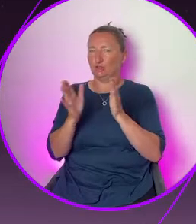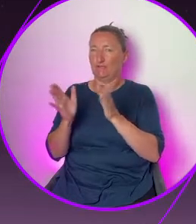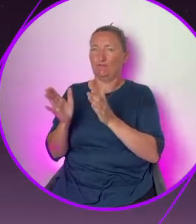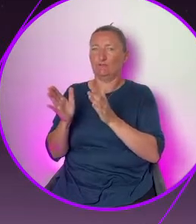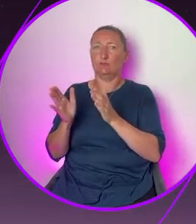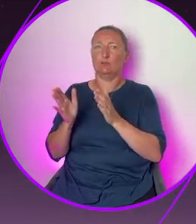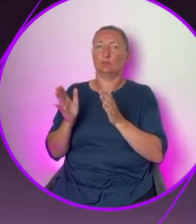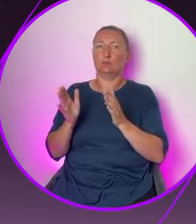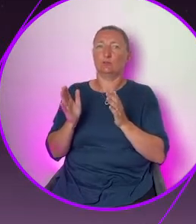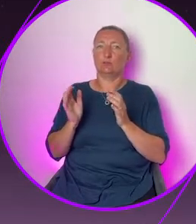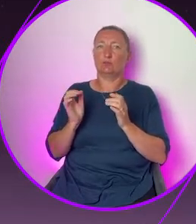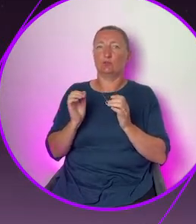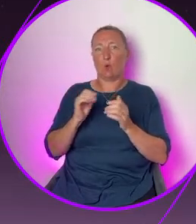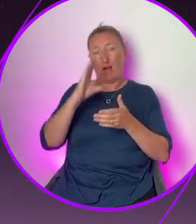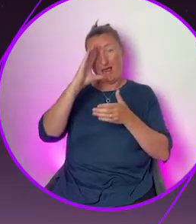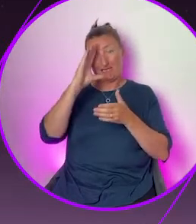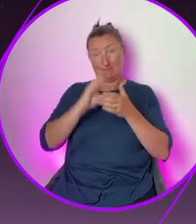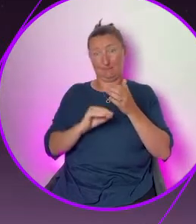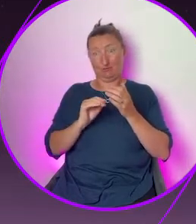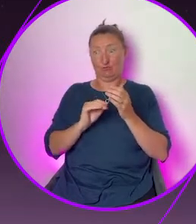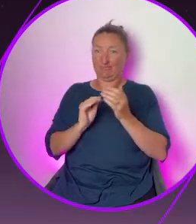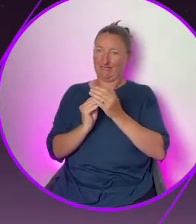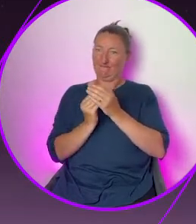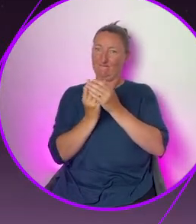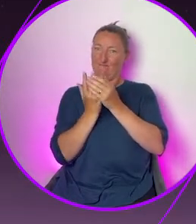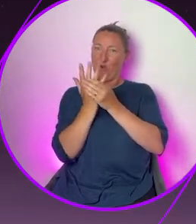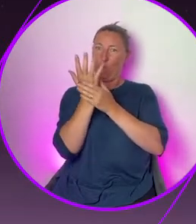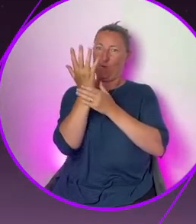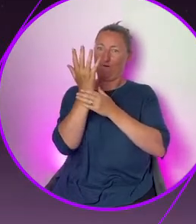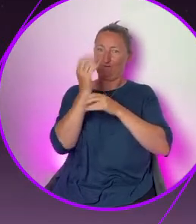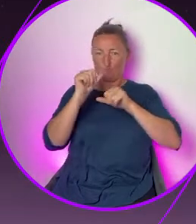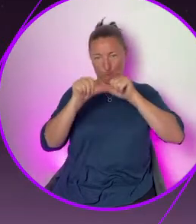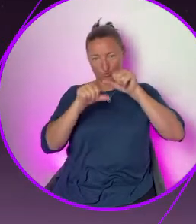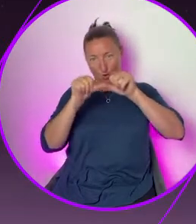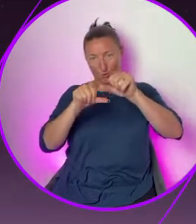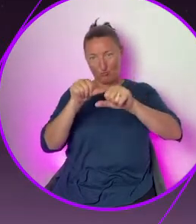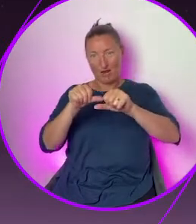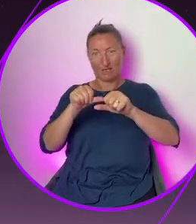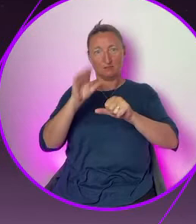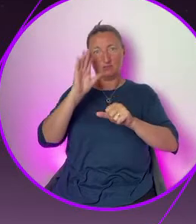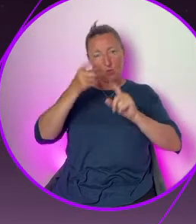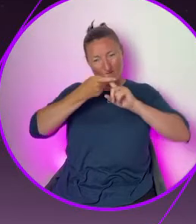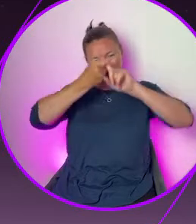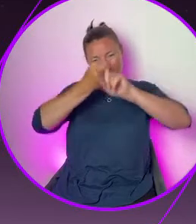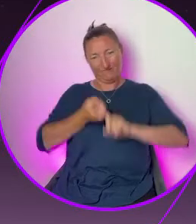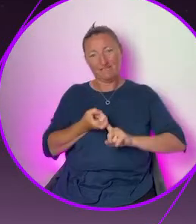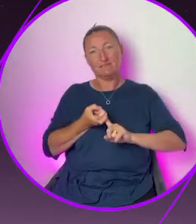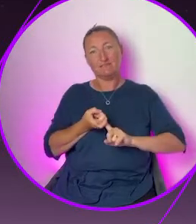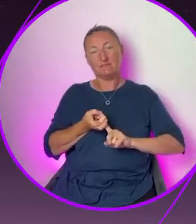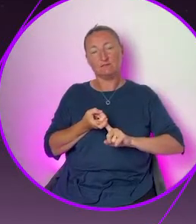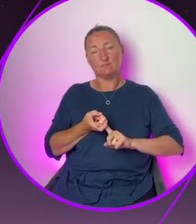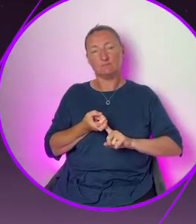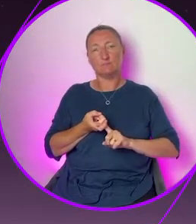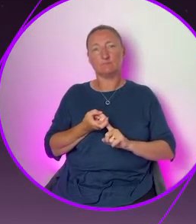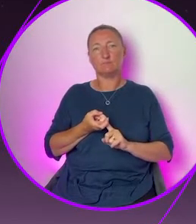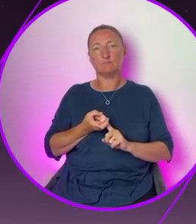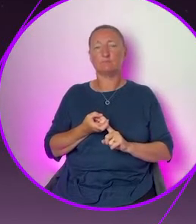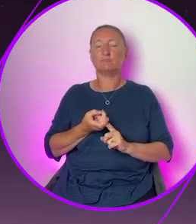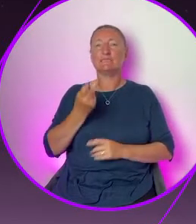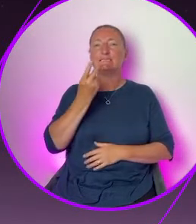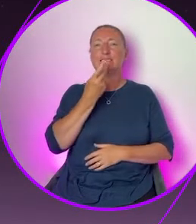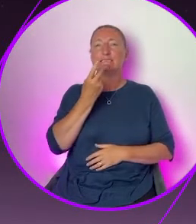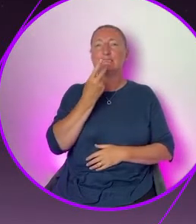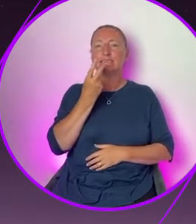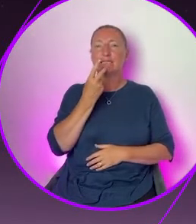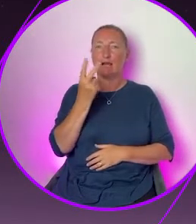an experience that evolves and progresses rather than something that is always necessarily finite. If we look at the